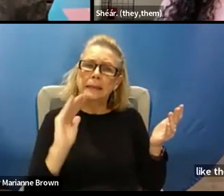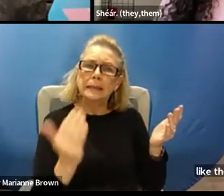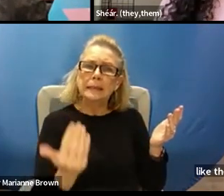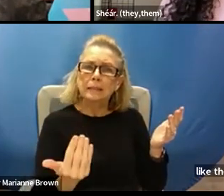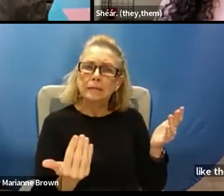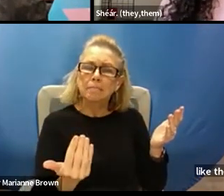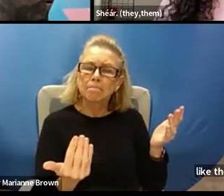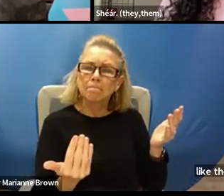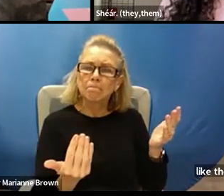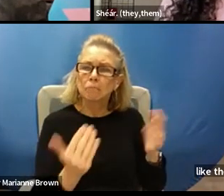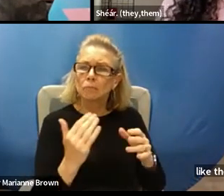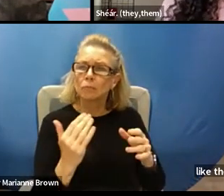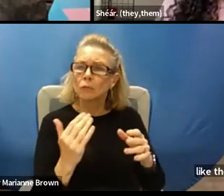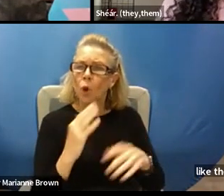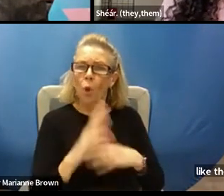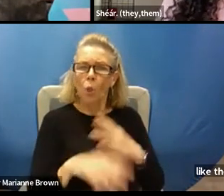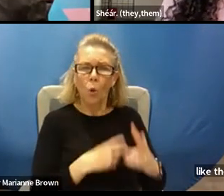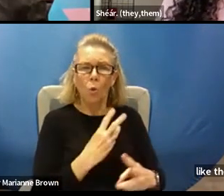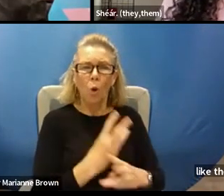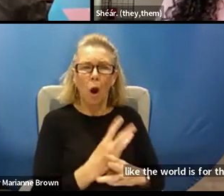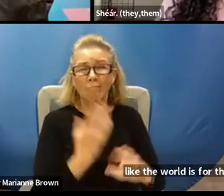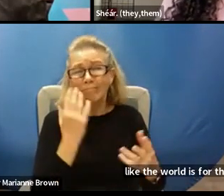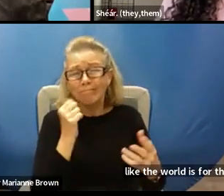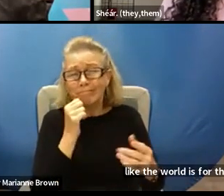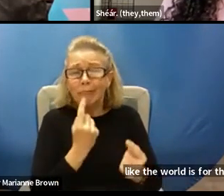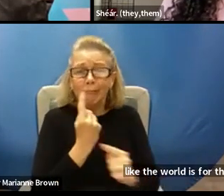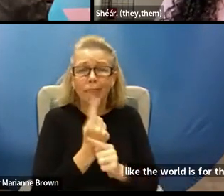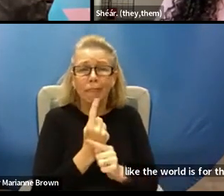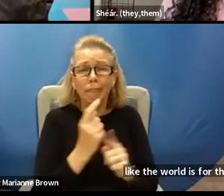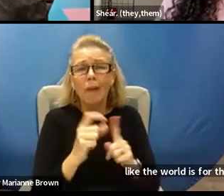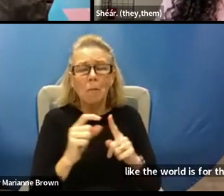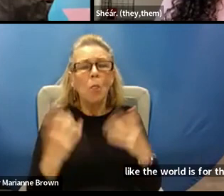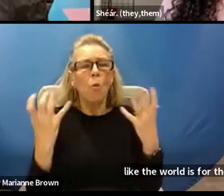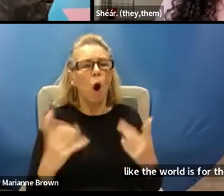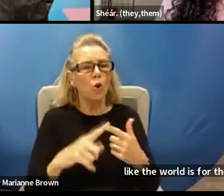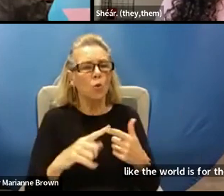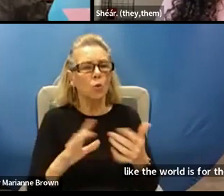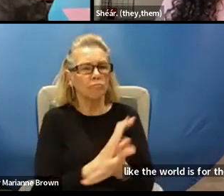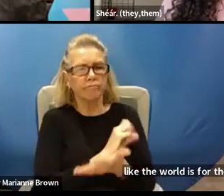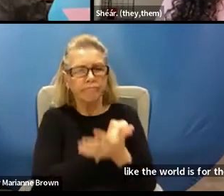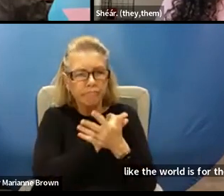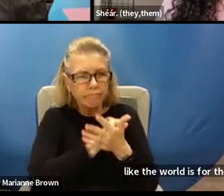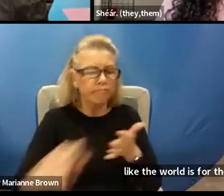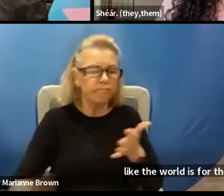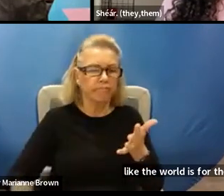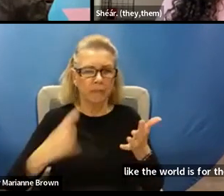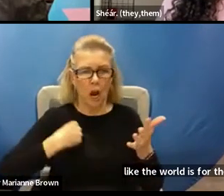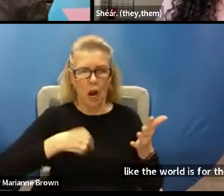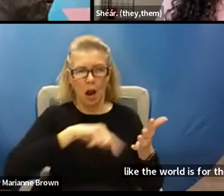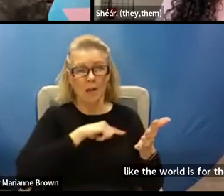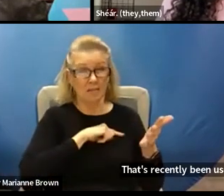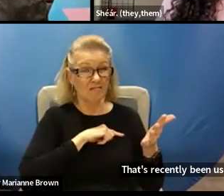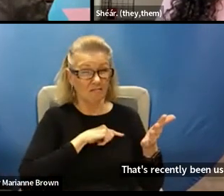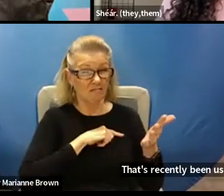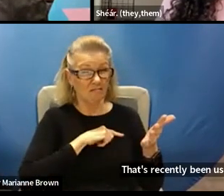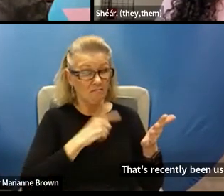word, the term that's recently been used is they want to eradicate us, right? And that's not